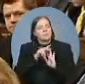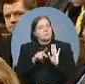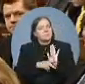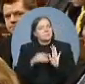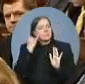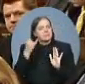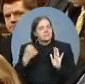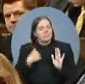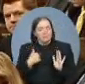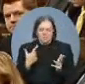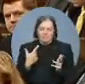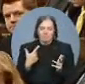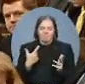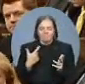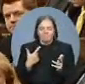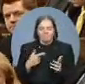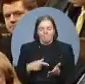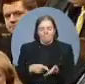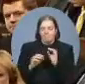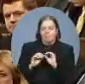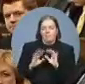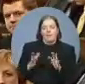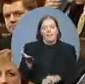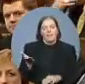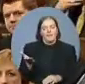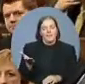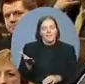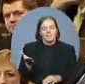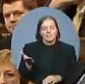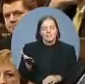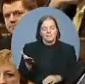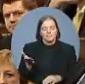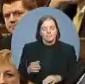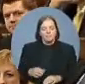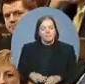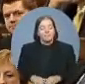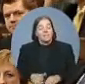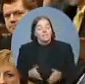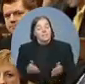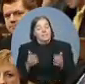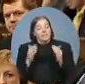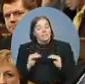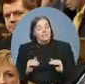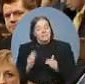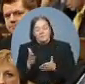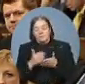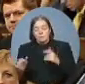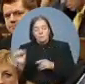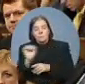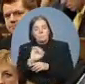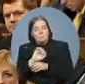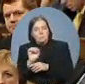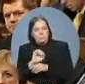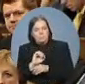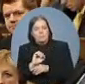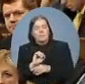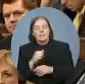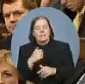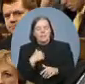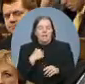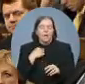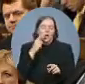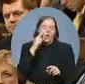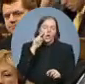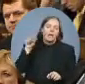auto sector, the Minister of Industry is in the United States now. We're obviously watching what they're doing with great interest. In the end, of course, Mr.